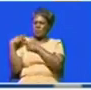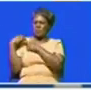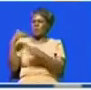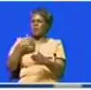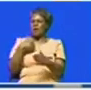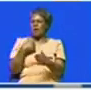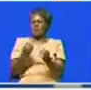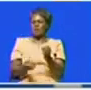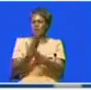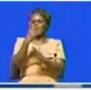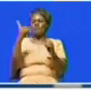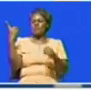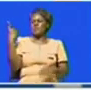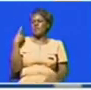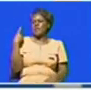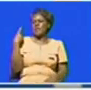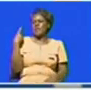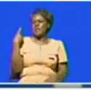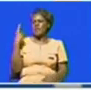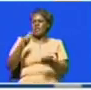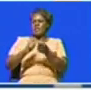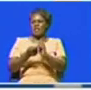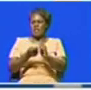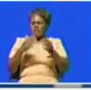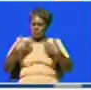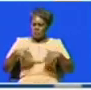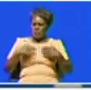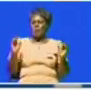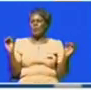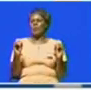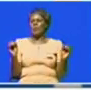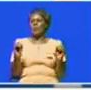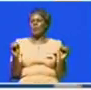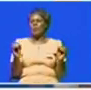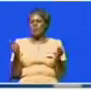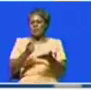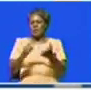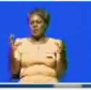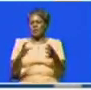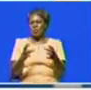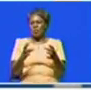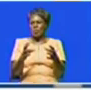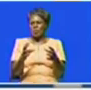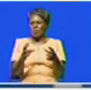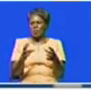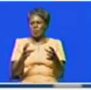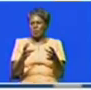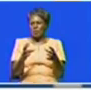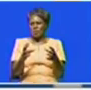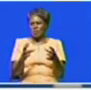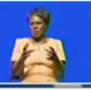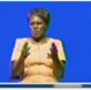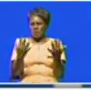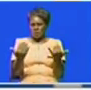that, has set the date. The court did not say change the composition of the personnel, the secretariat or the staff or the commissioners.